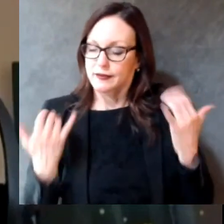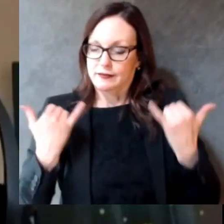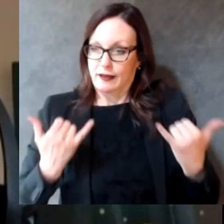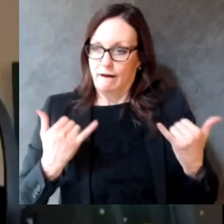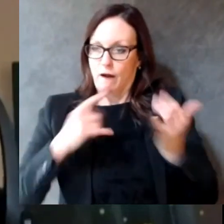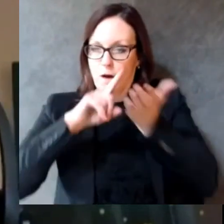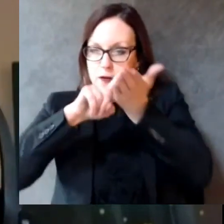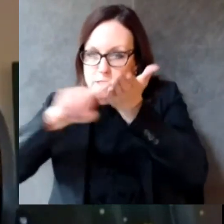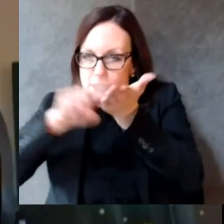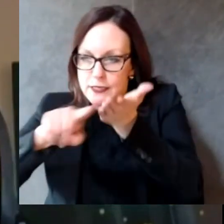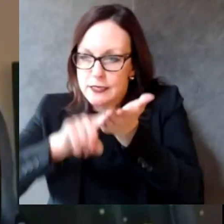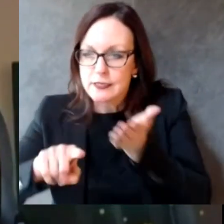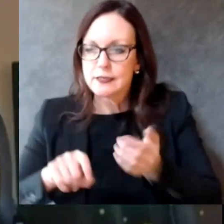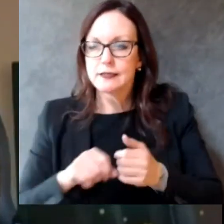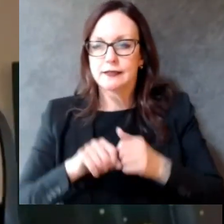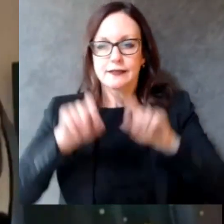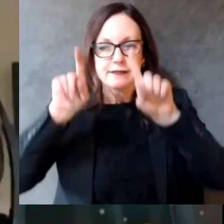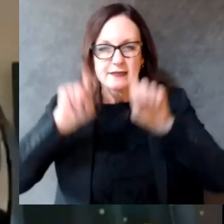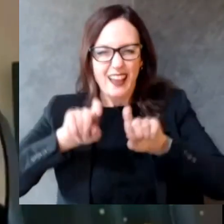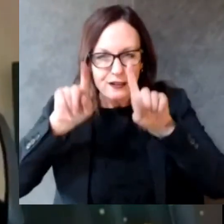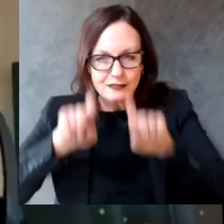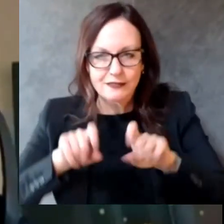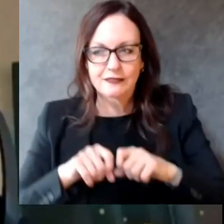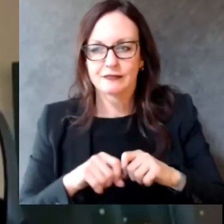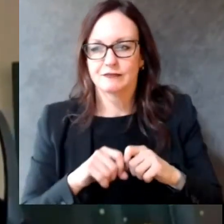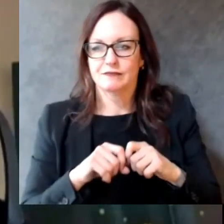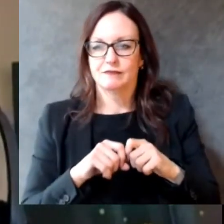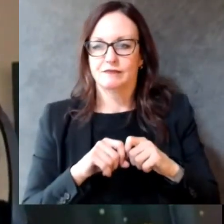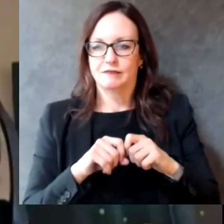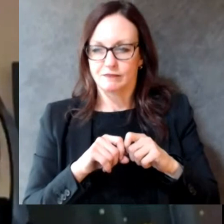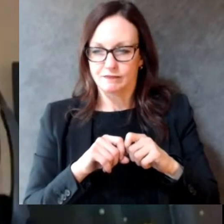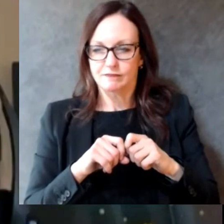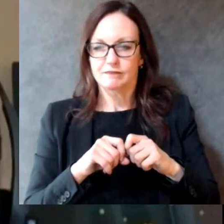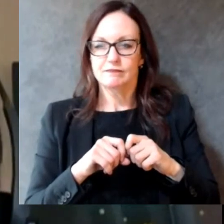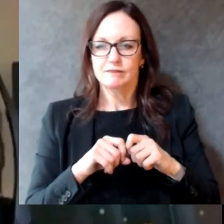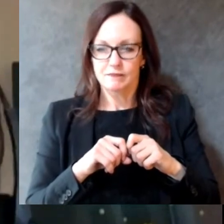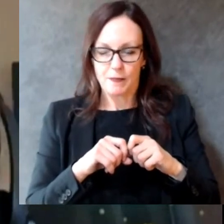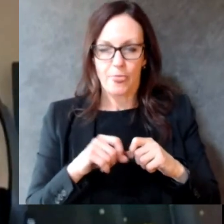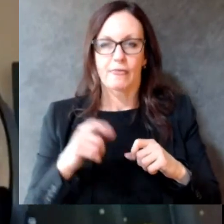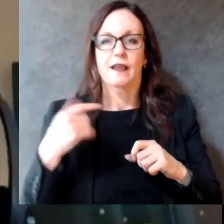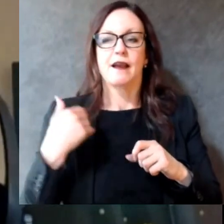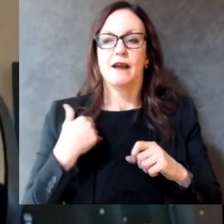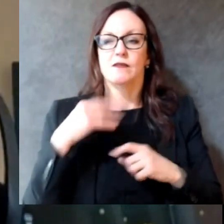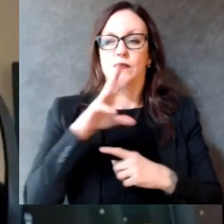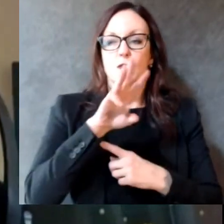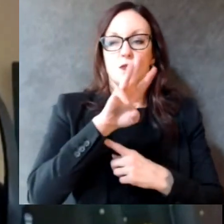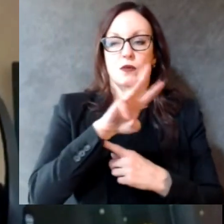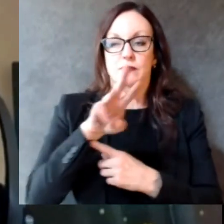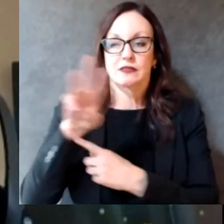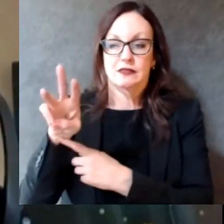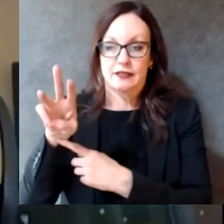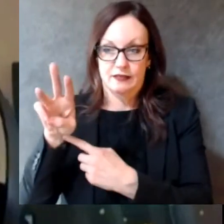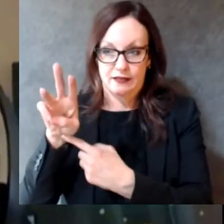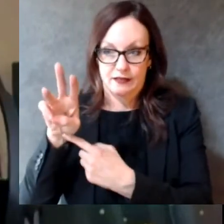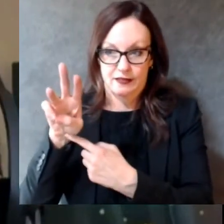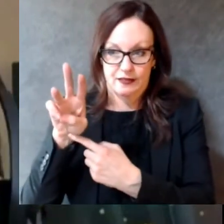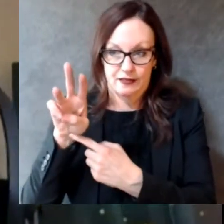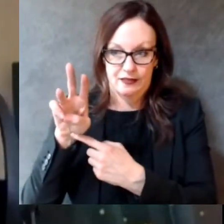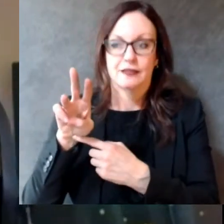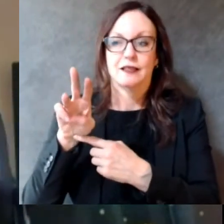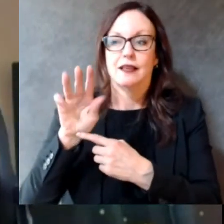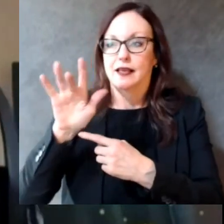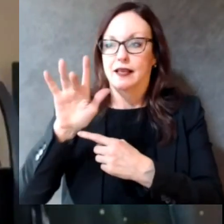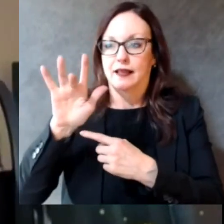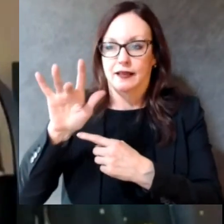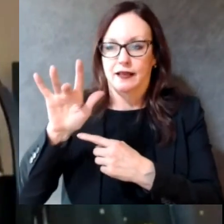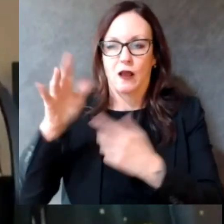in the state by the type of vaccine. So you can just look at sites that would have Pfizer vaccine and know that that's